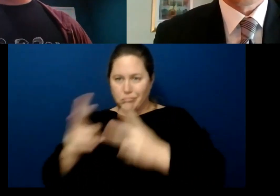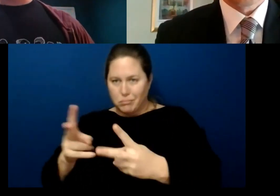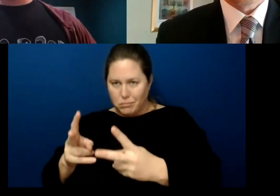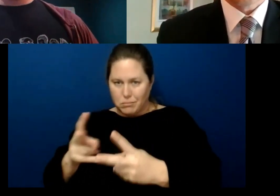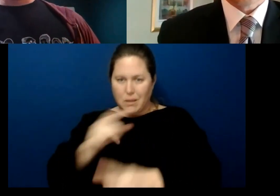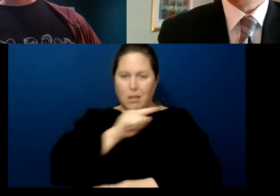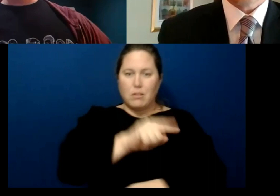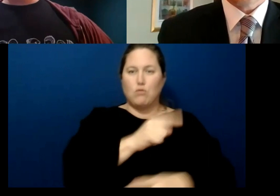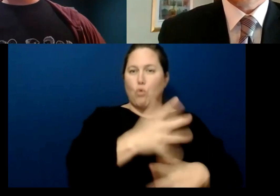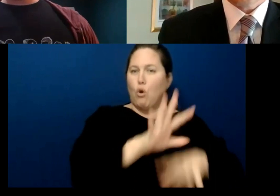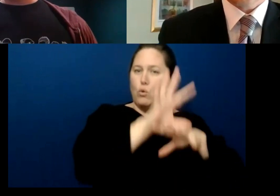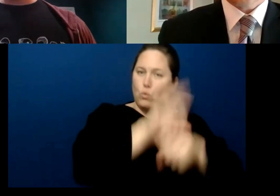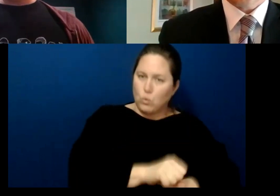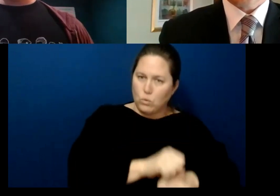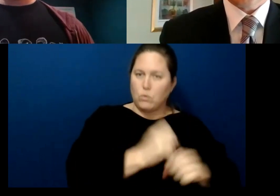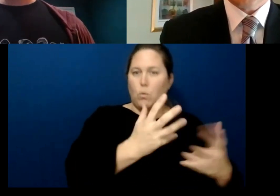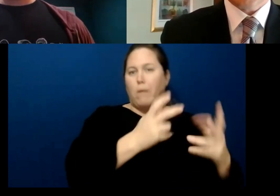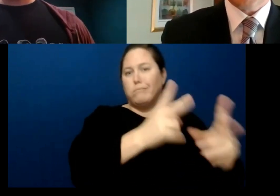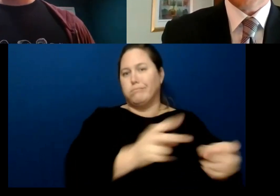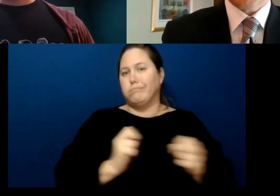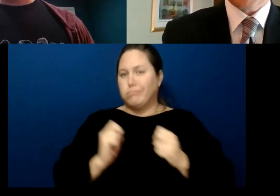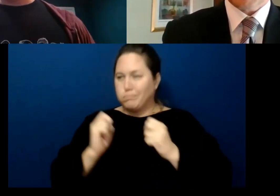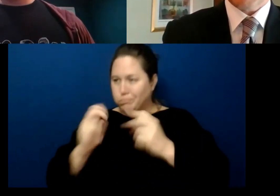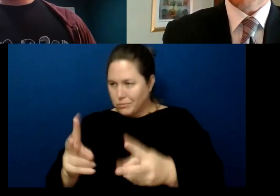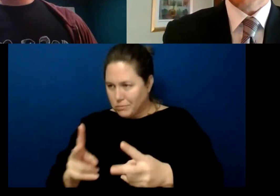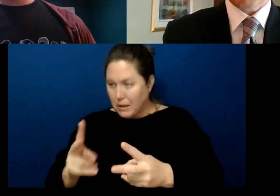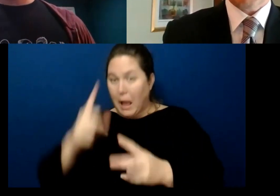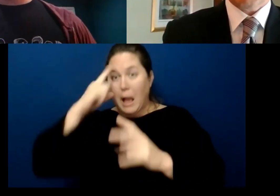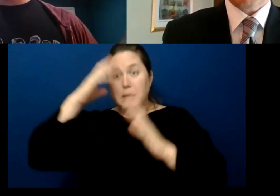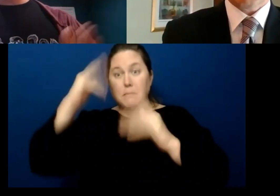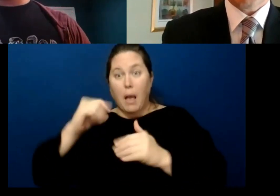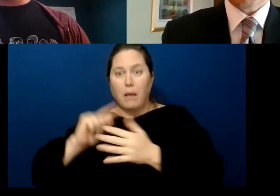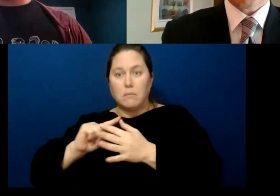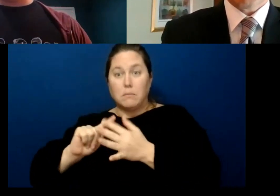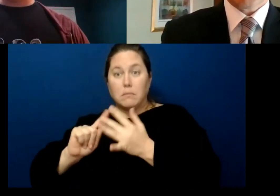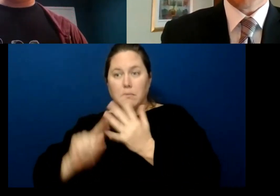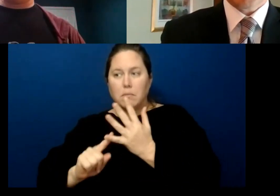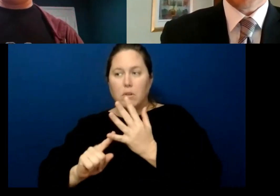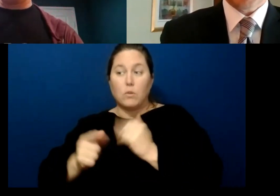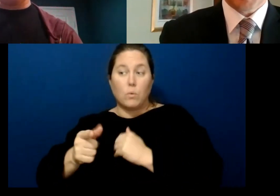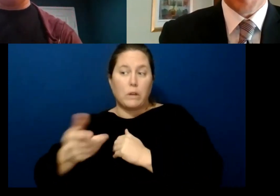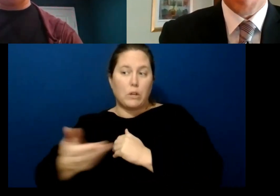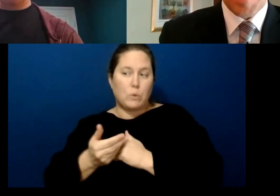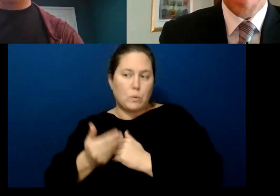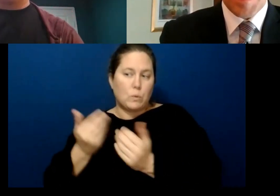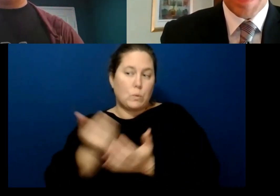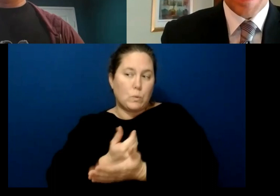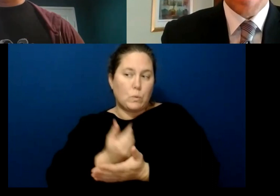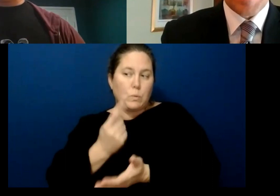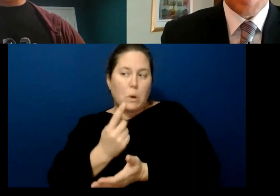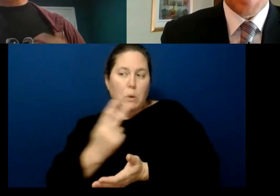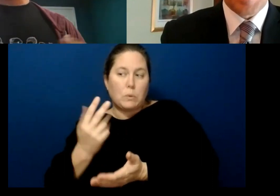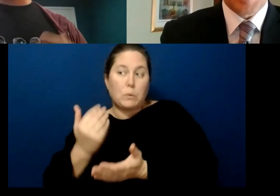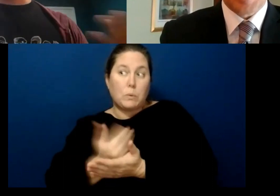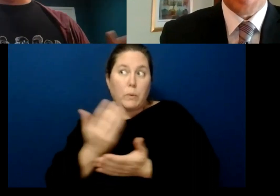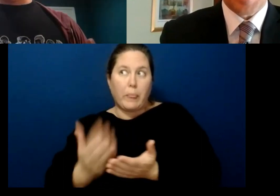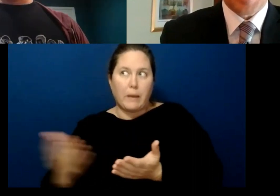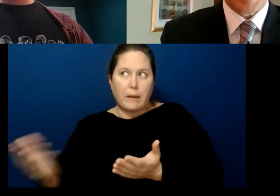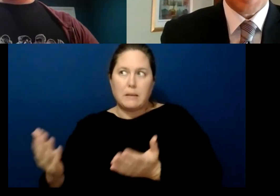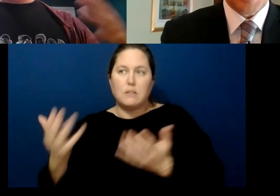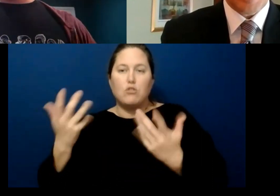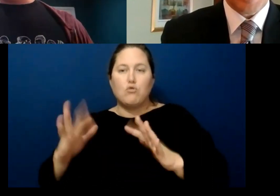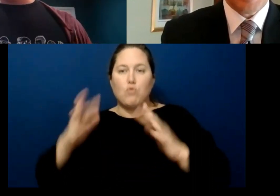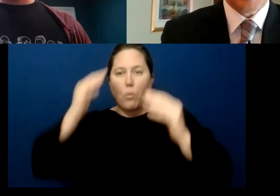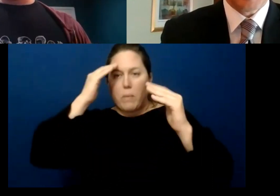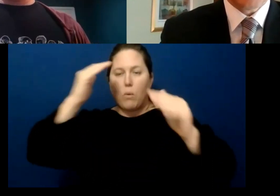other games or conditioned in other games to expect or know, so that when you introduce them to like one or two new things, they don't get overwhelmed